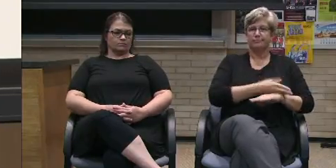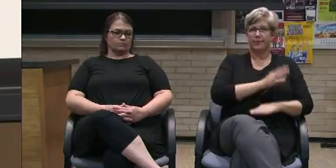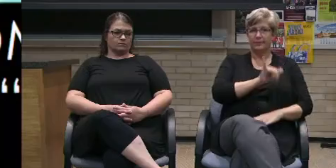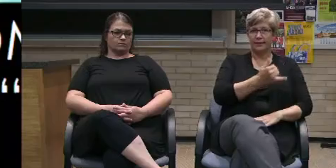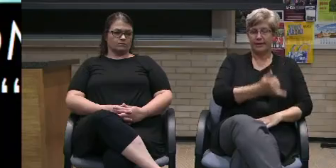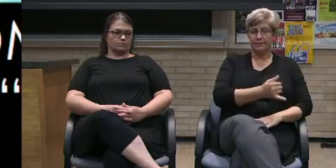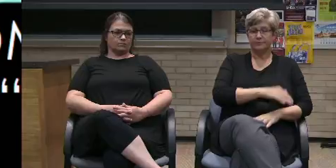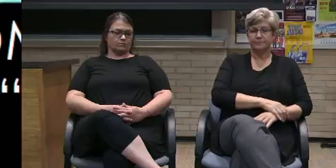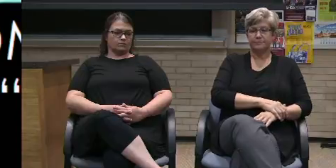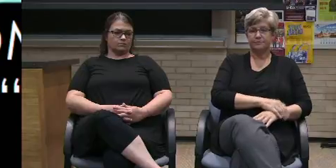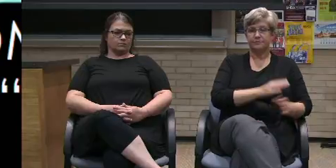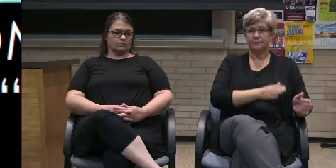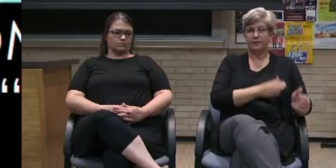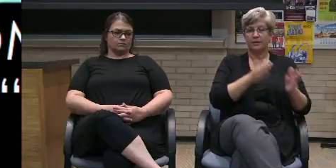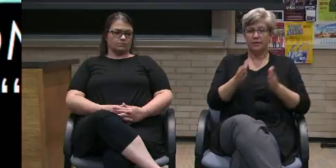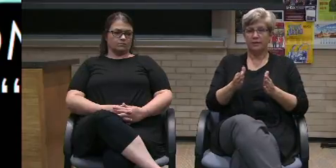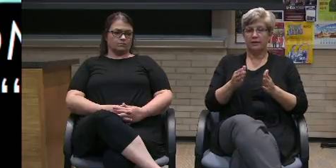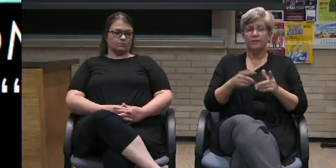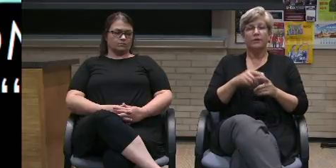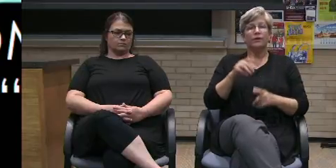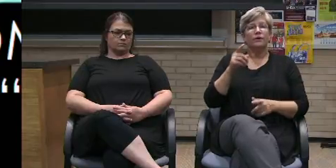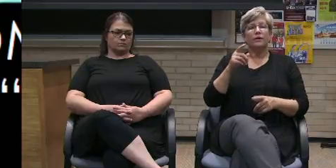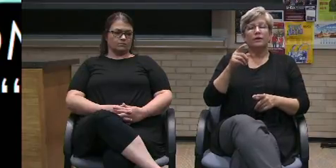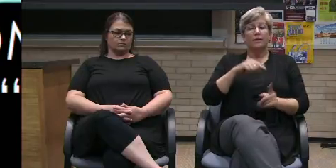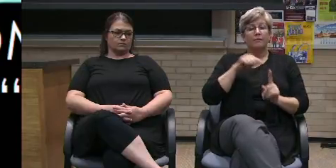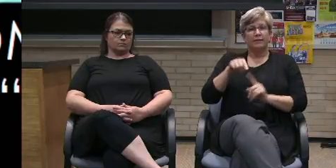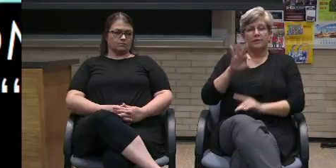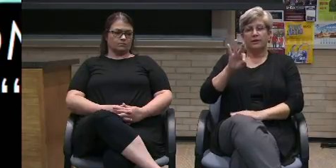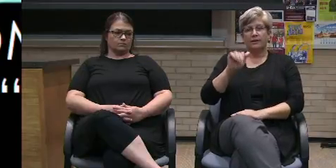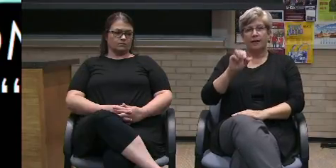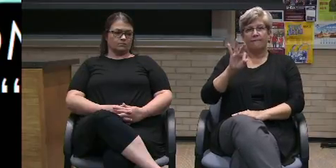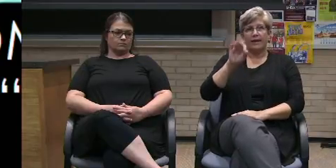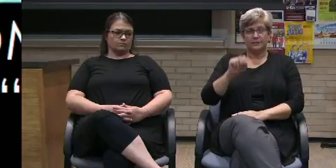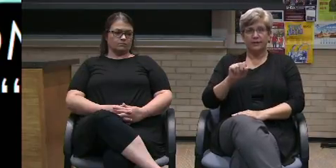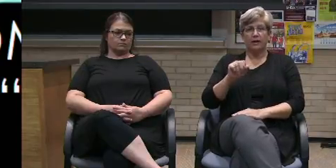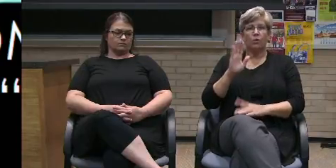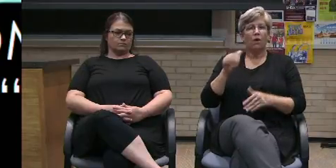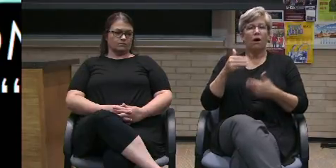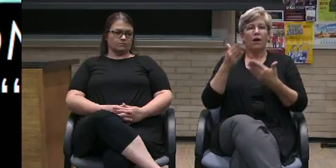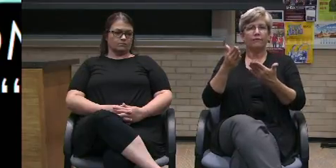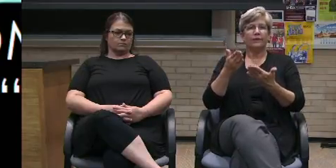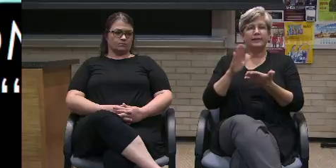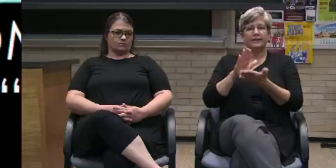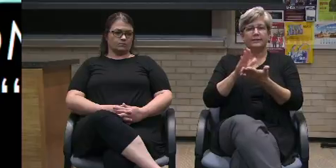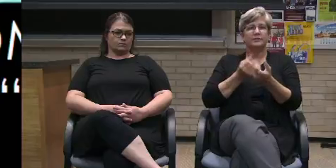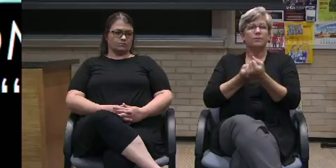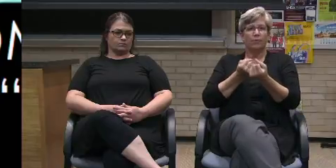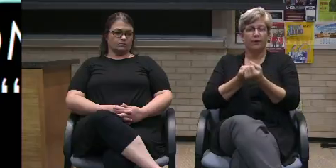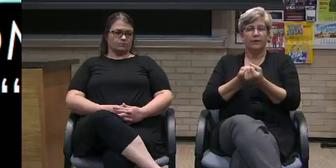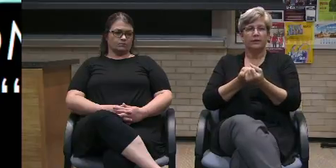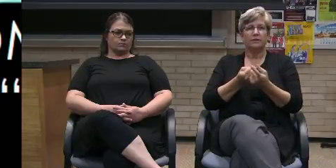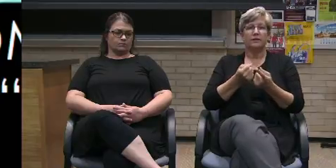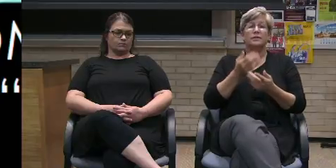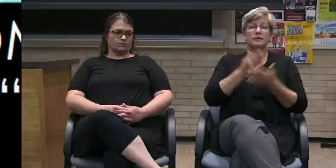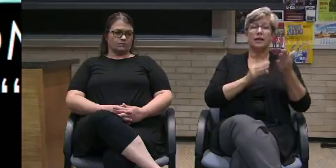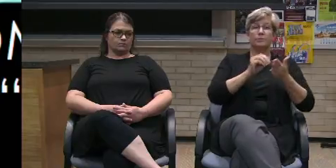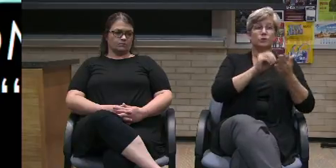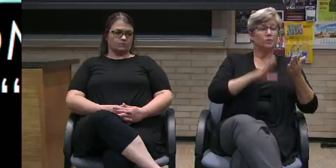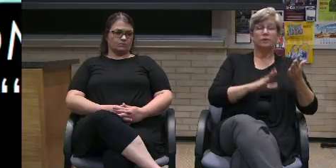they're adapted. So our FAFSA and application support, it's going to be slightly different, but recognizing that we have prior, and we